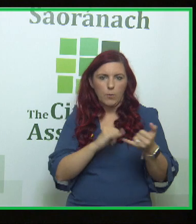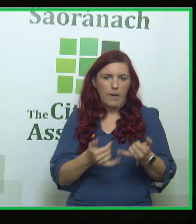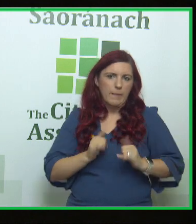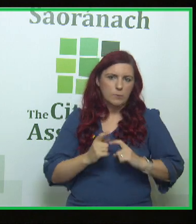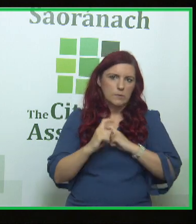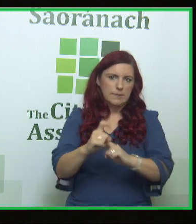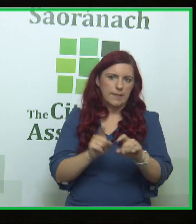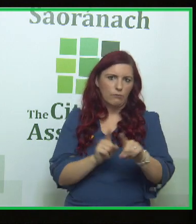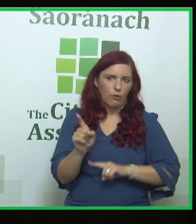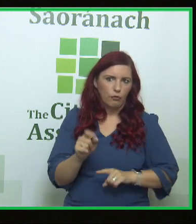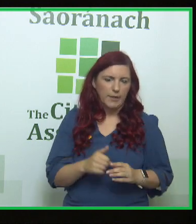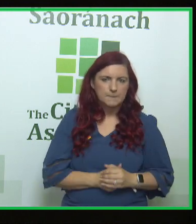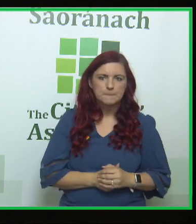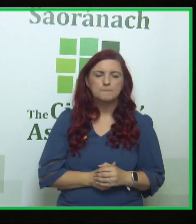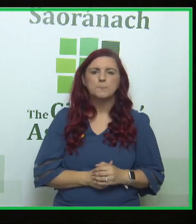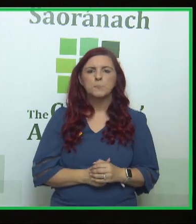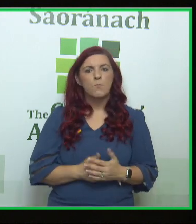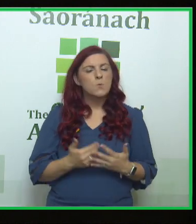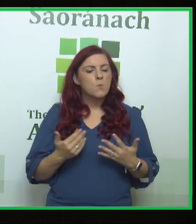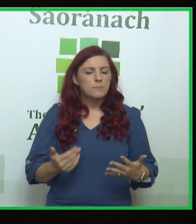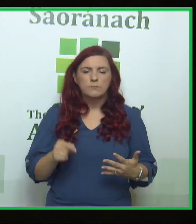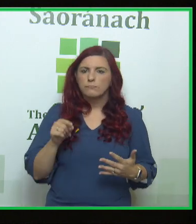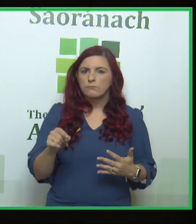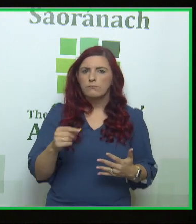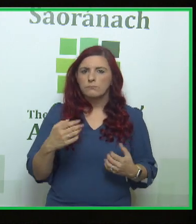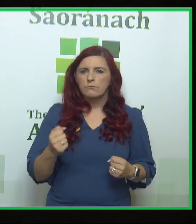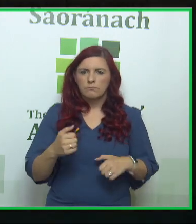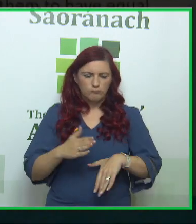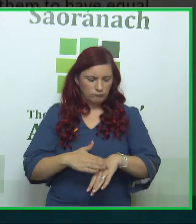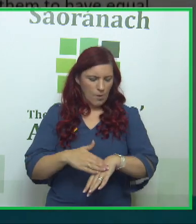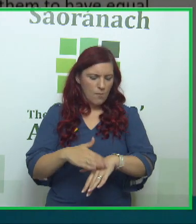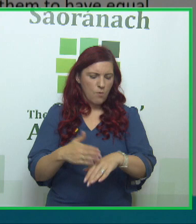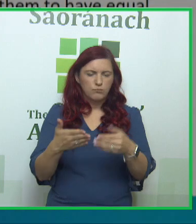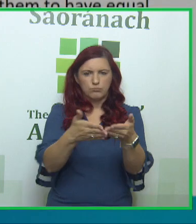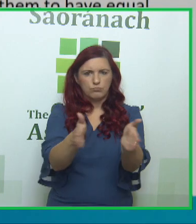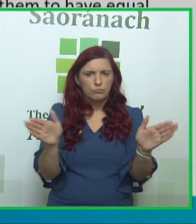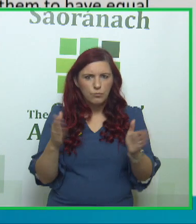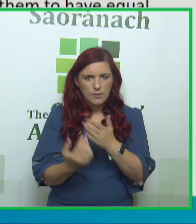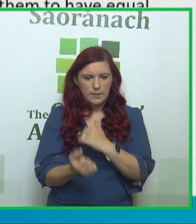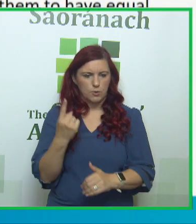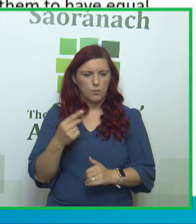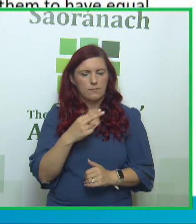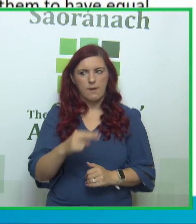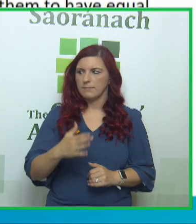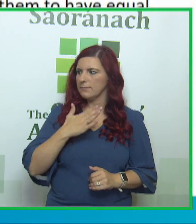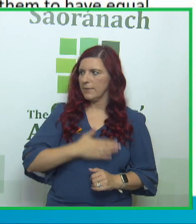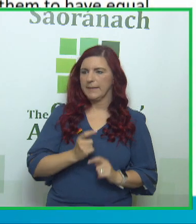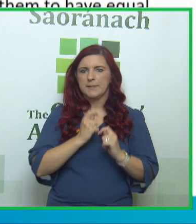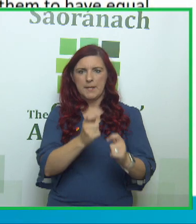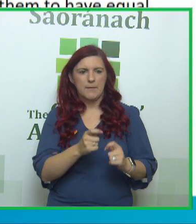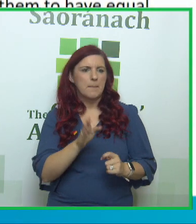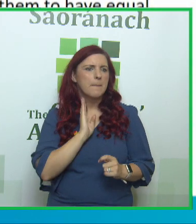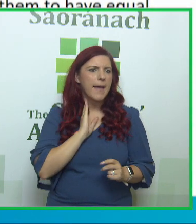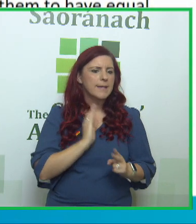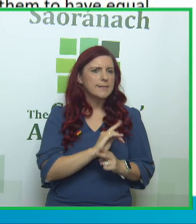recovery. So I suppose it's a much bigger issue than just giving someone a place at treatment or giving someone a bed